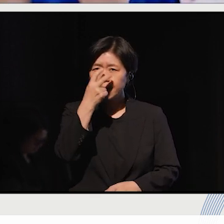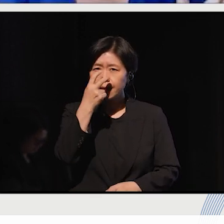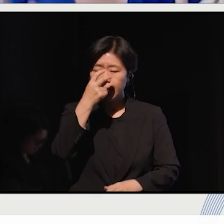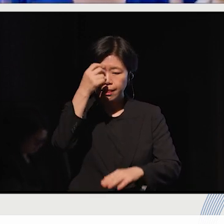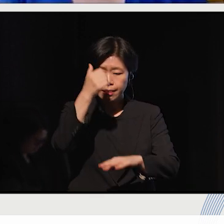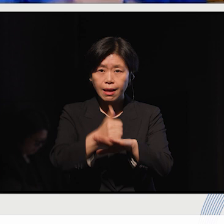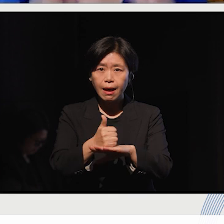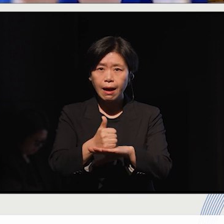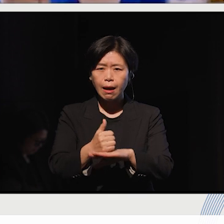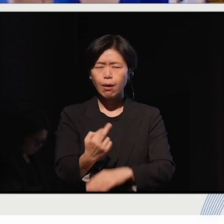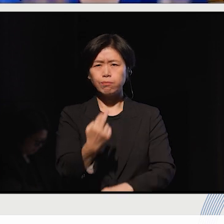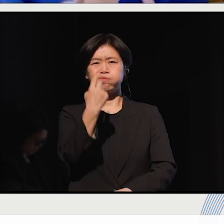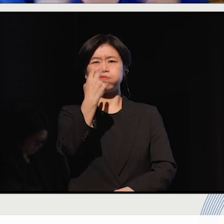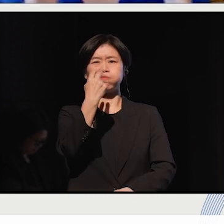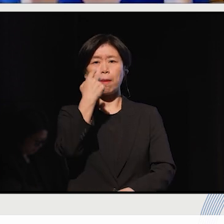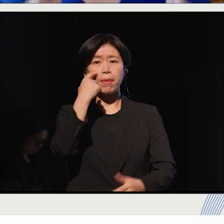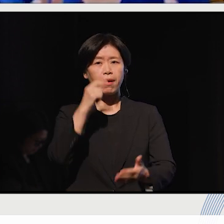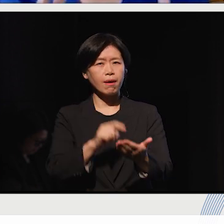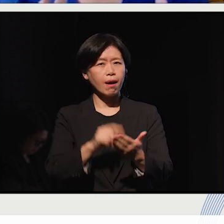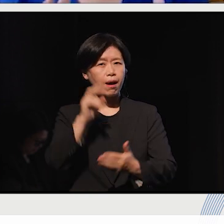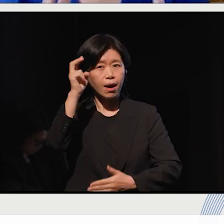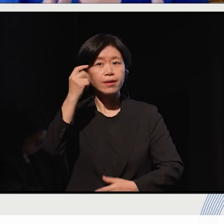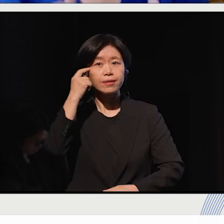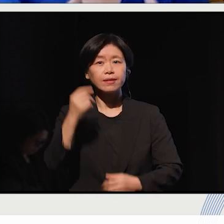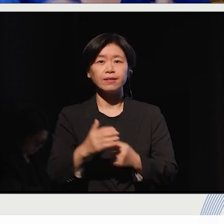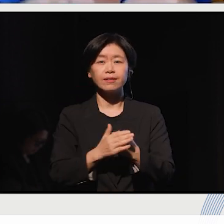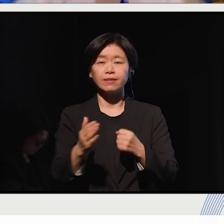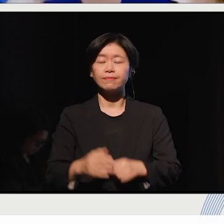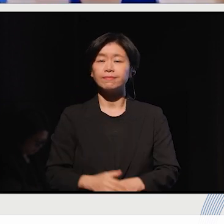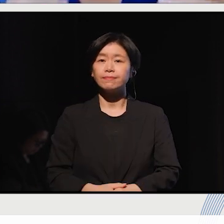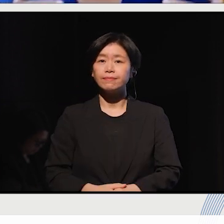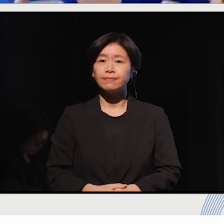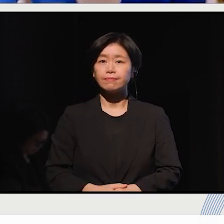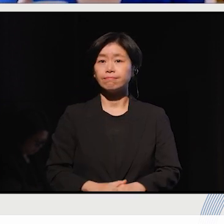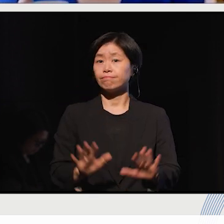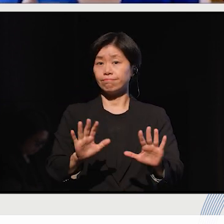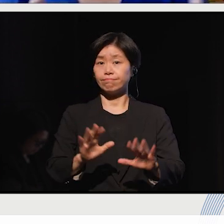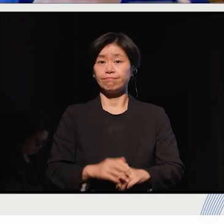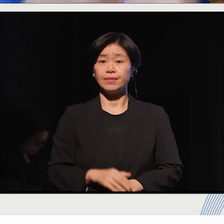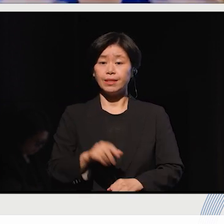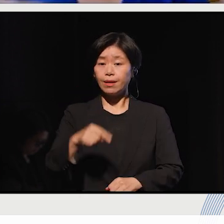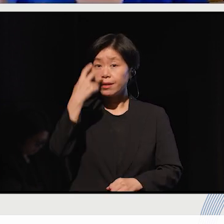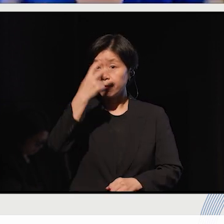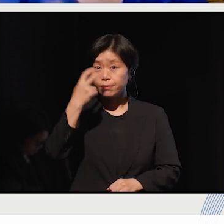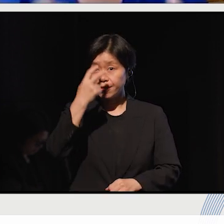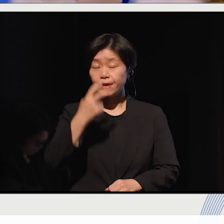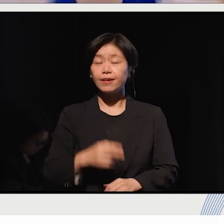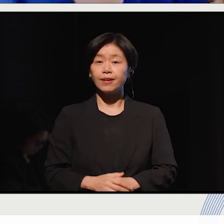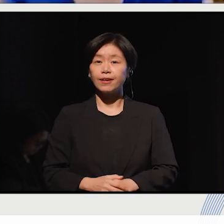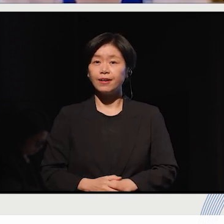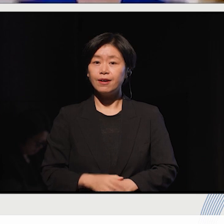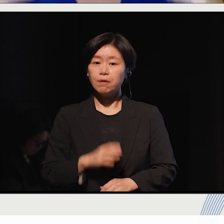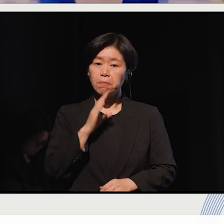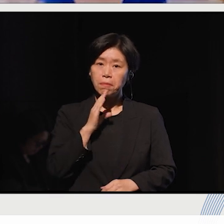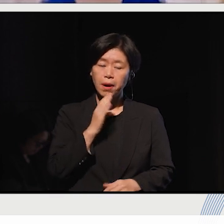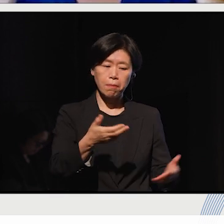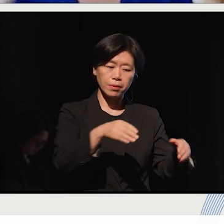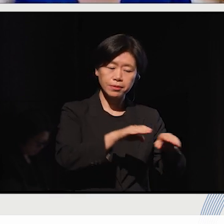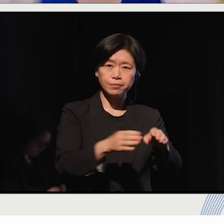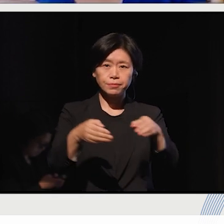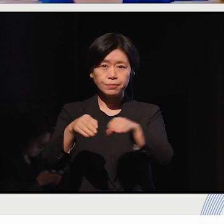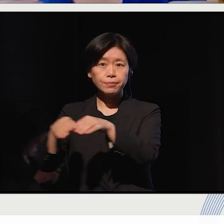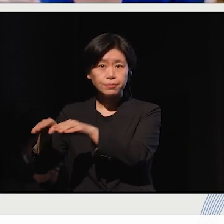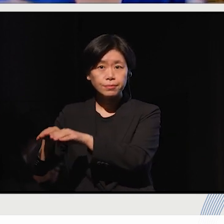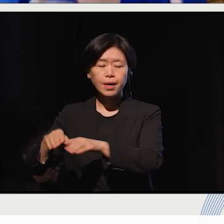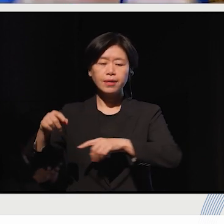that's wrong. No, an audit like this, conducting an assessment of all your facilities, programs, policies,